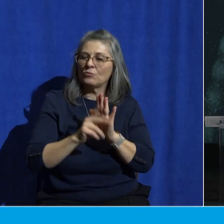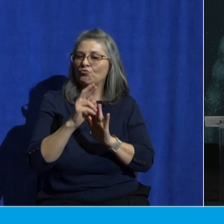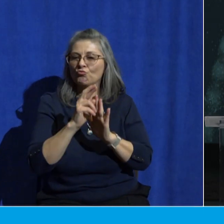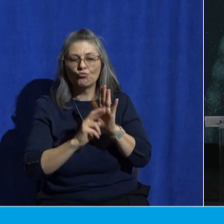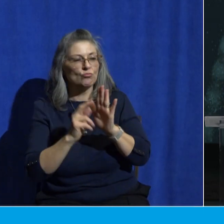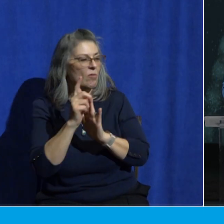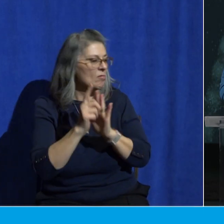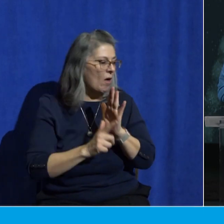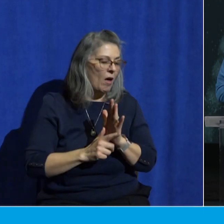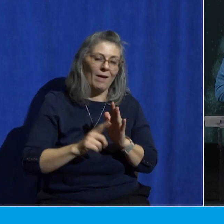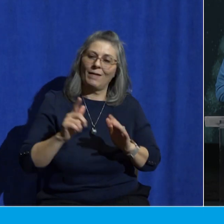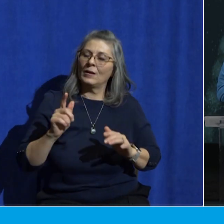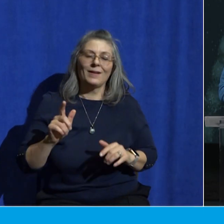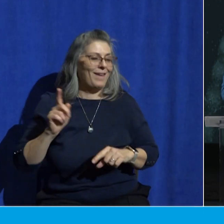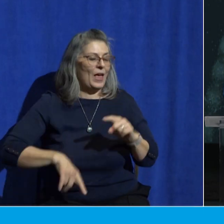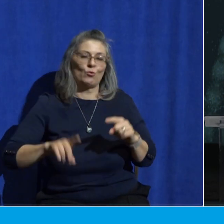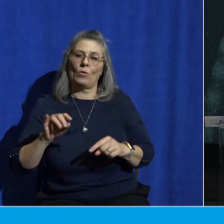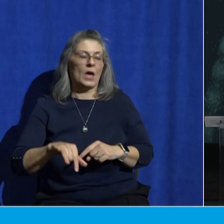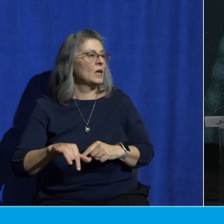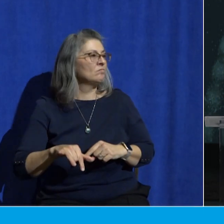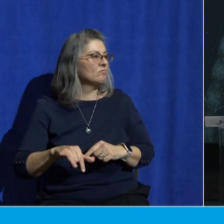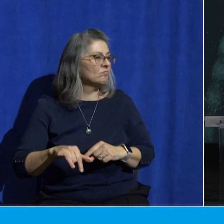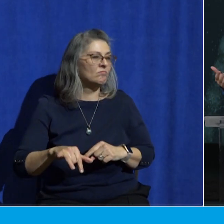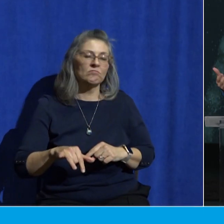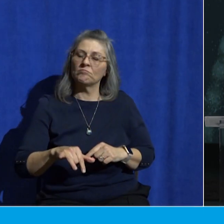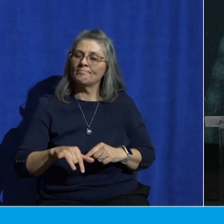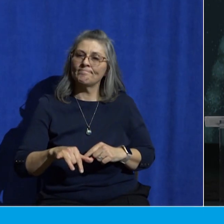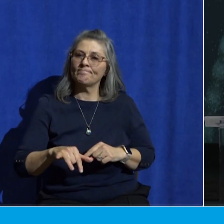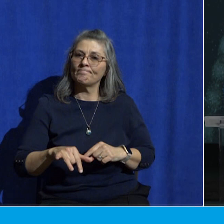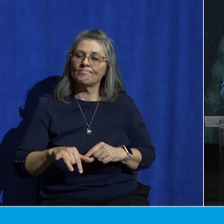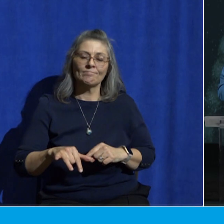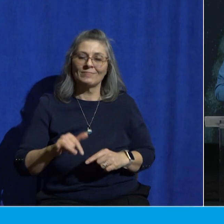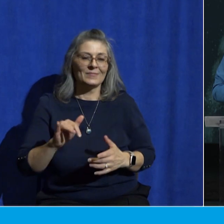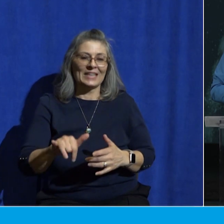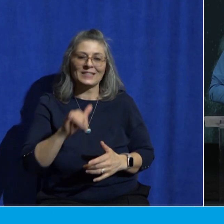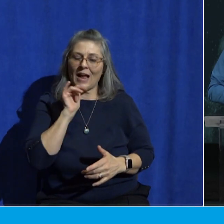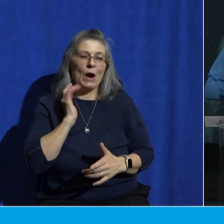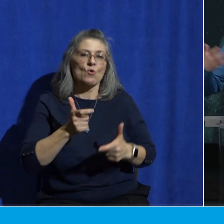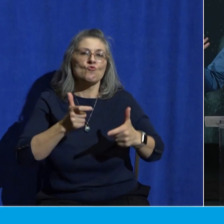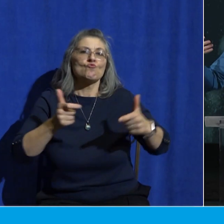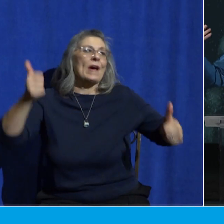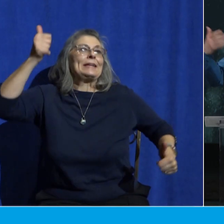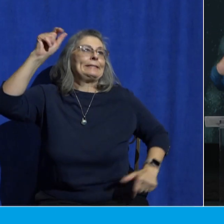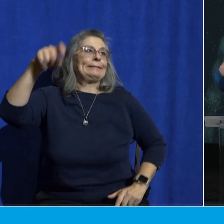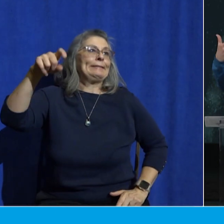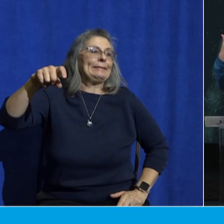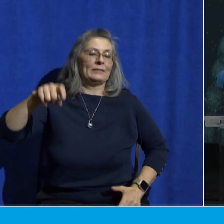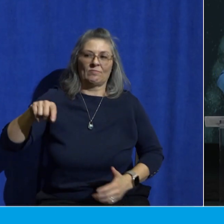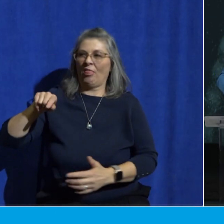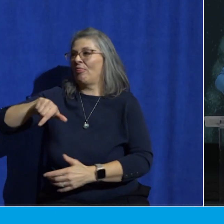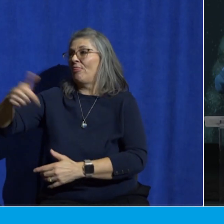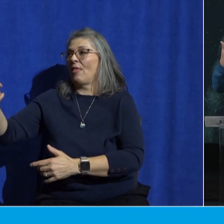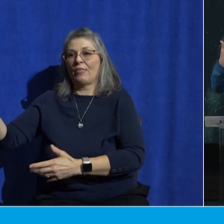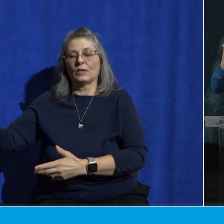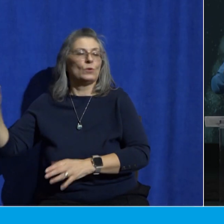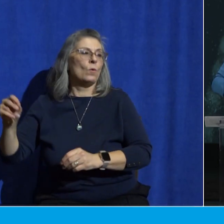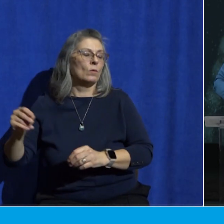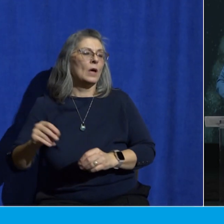do. Our greatest need is not these things. Our greatest need is